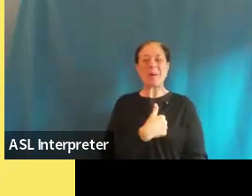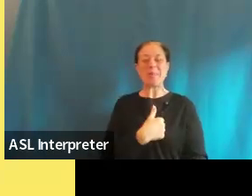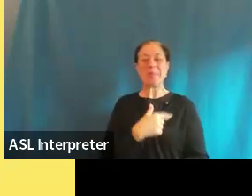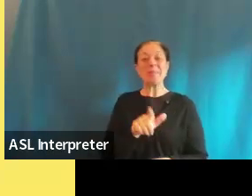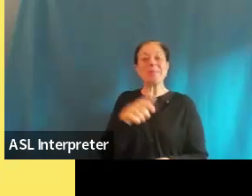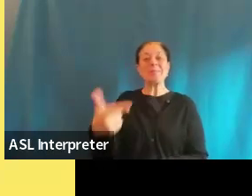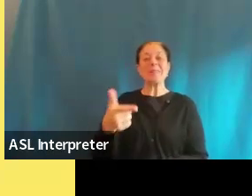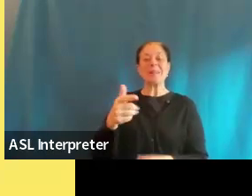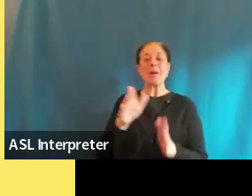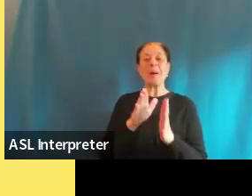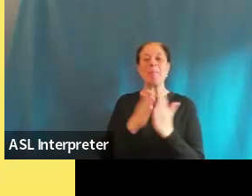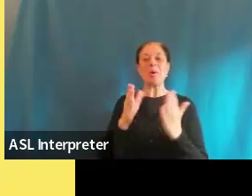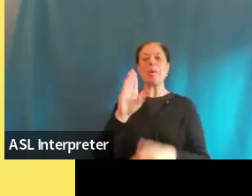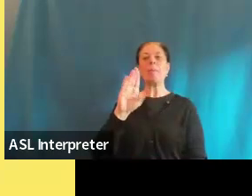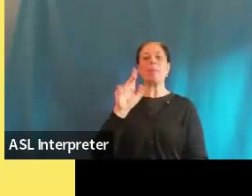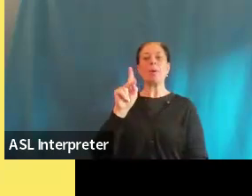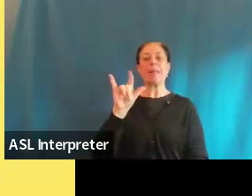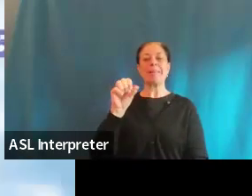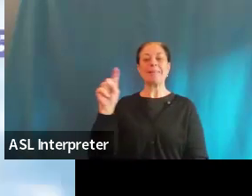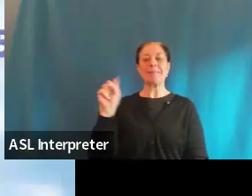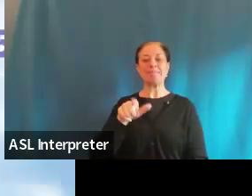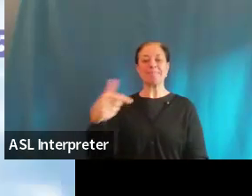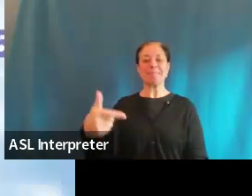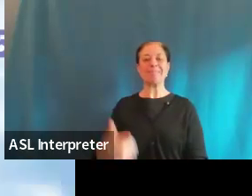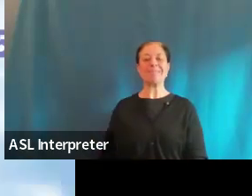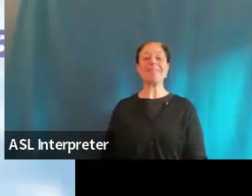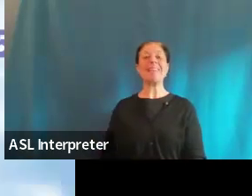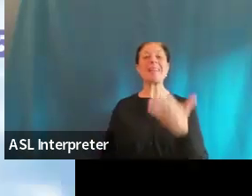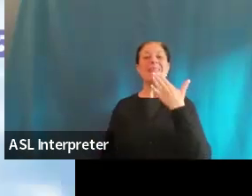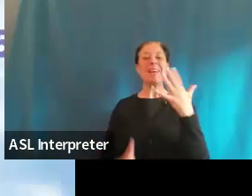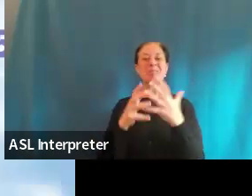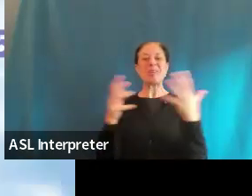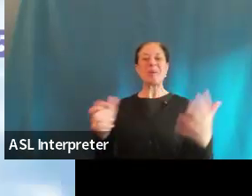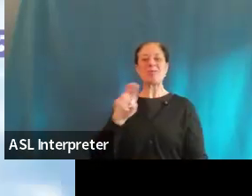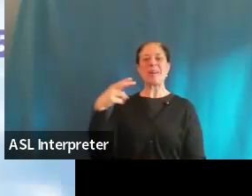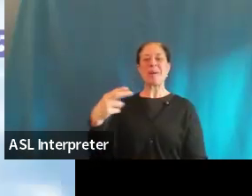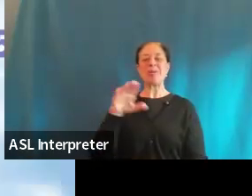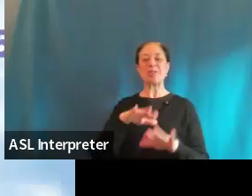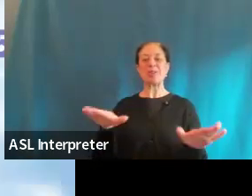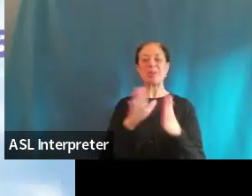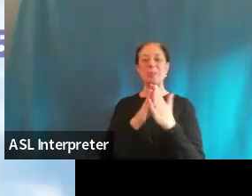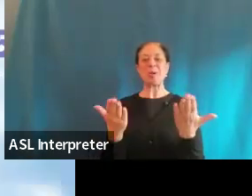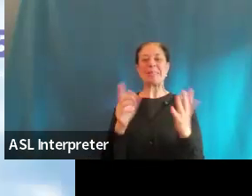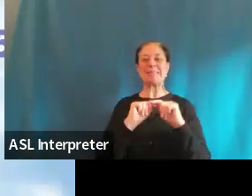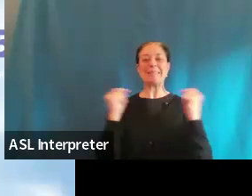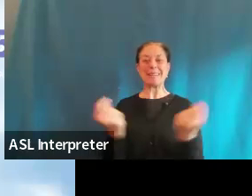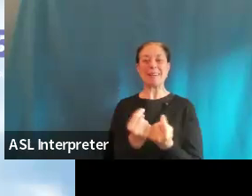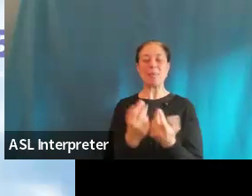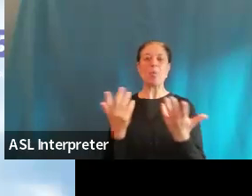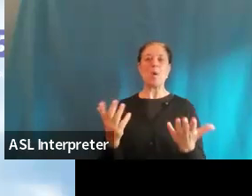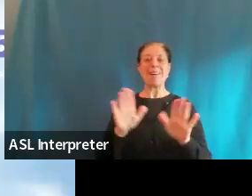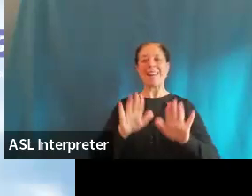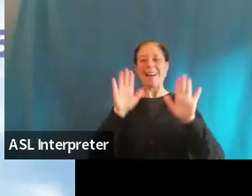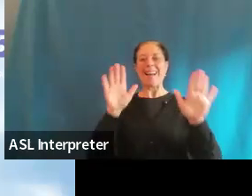And I'll hand things back over to Booklist. Thank you so much, Random House Children's Books team. What an